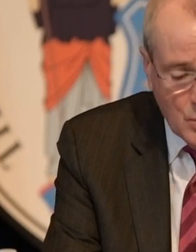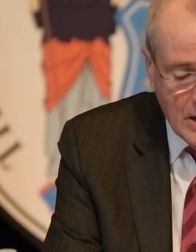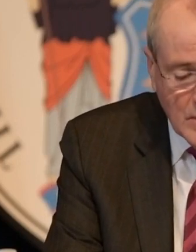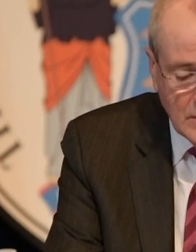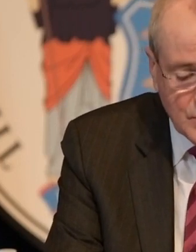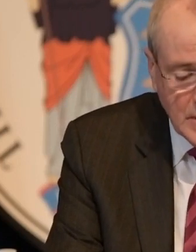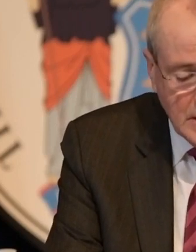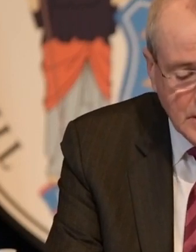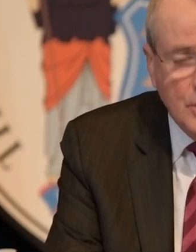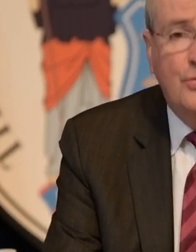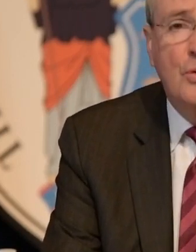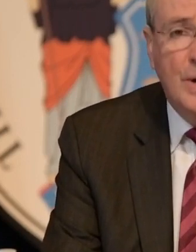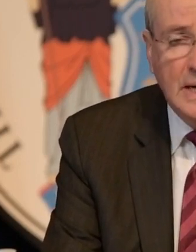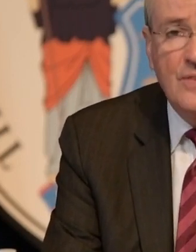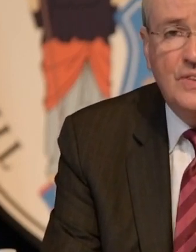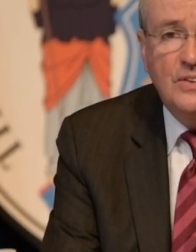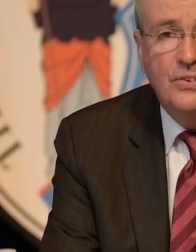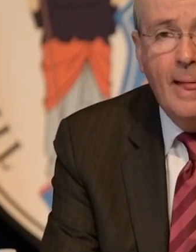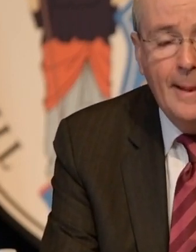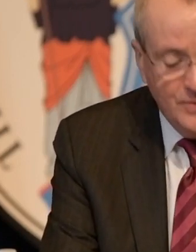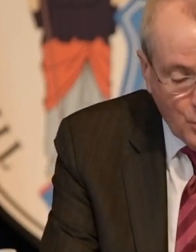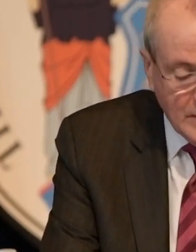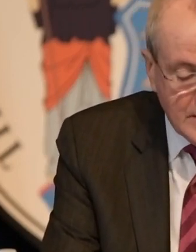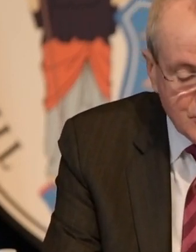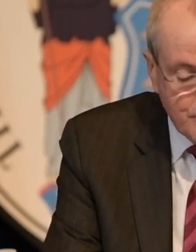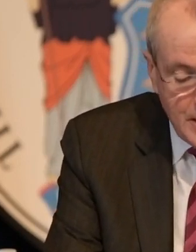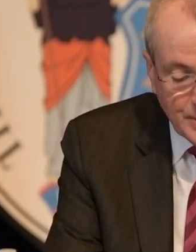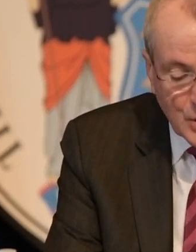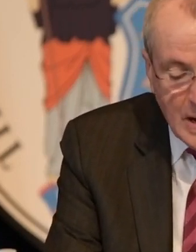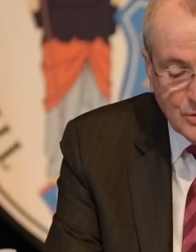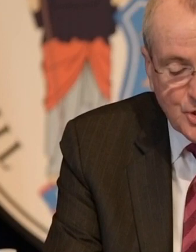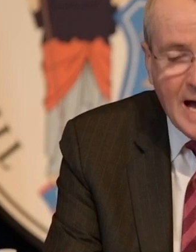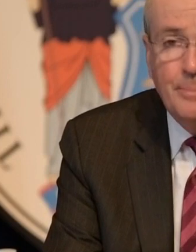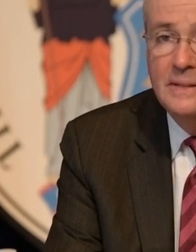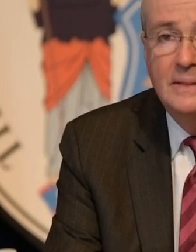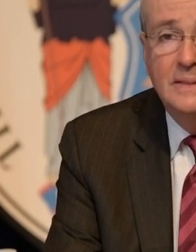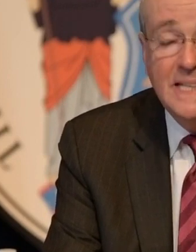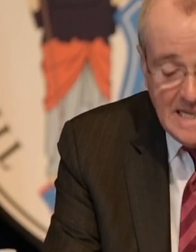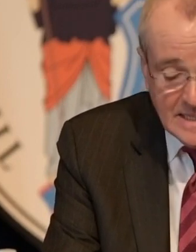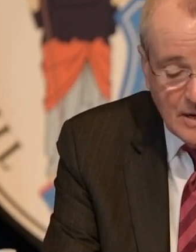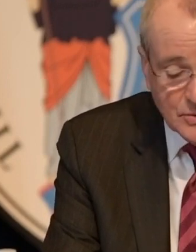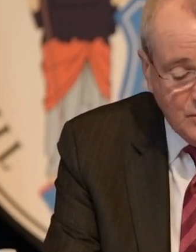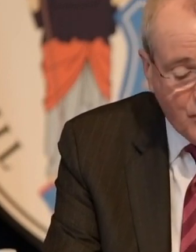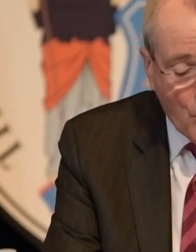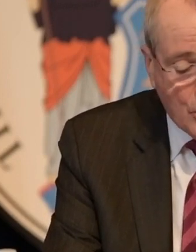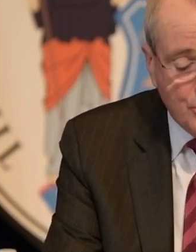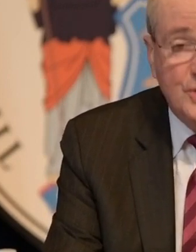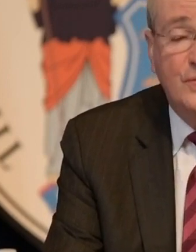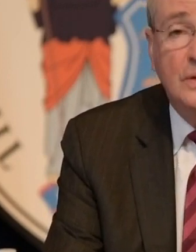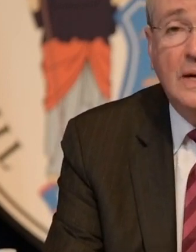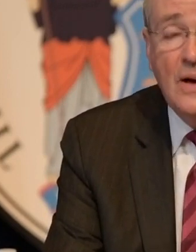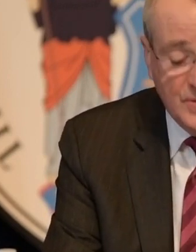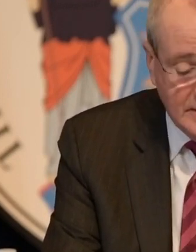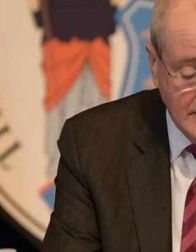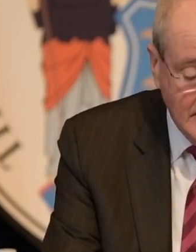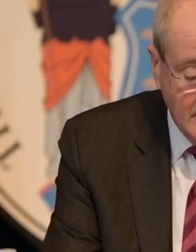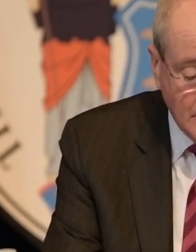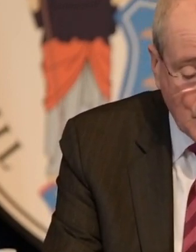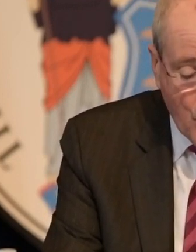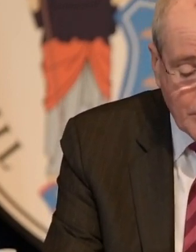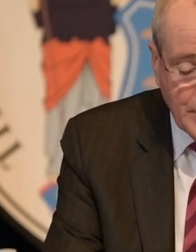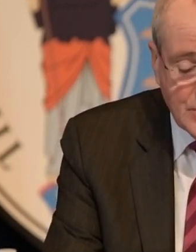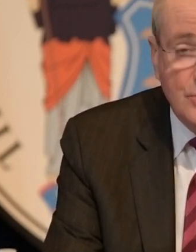other way around. Consumer confidence, the willingness of people to go out and shop, to eat out, and for workers to feel confident